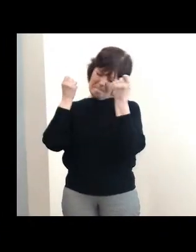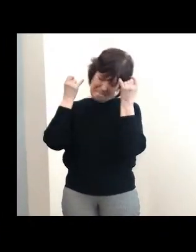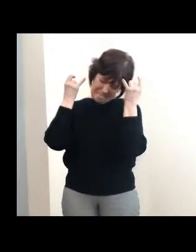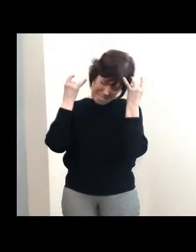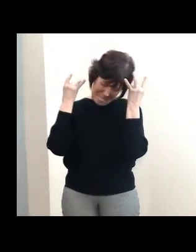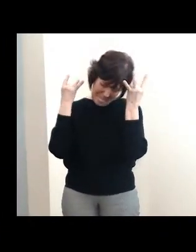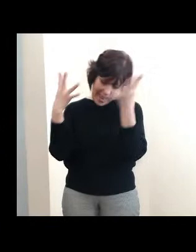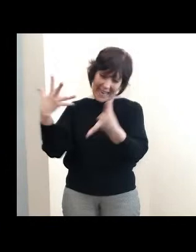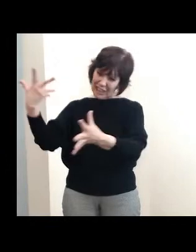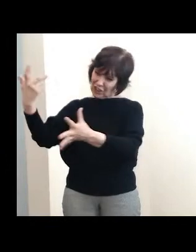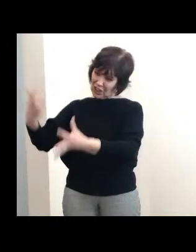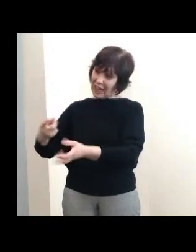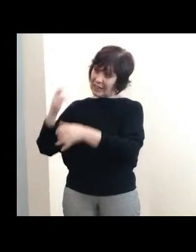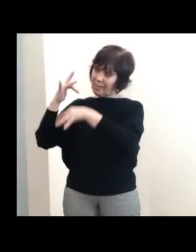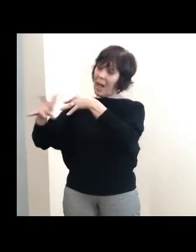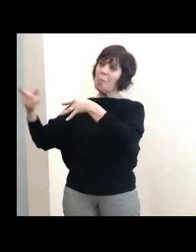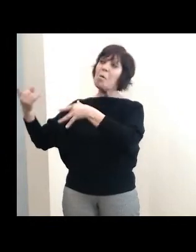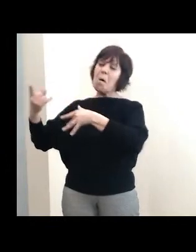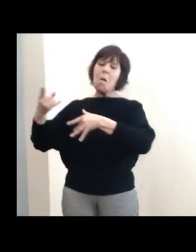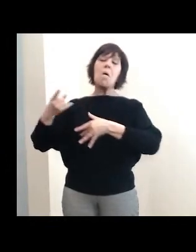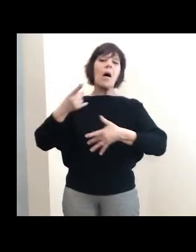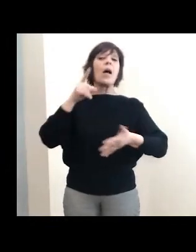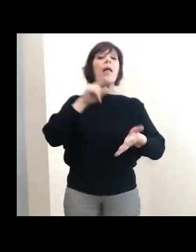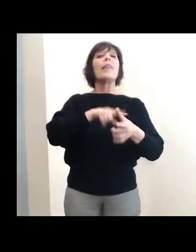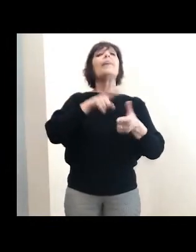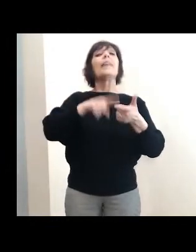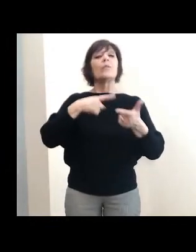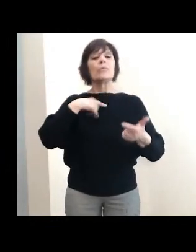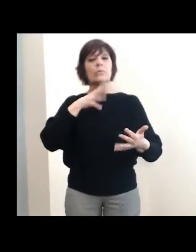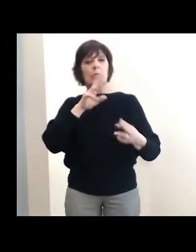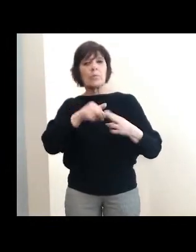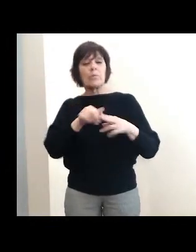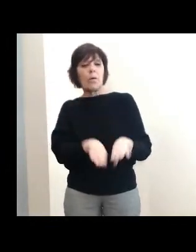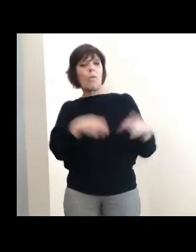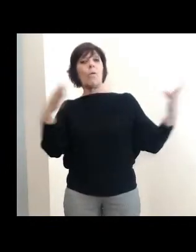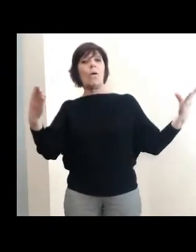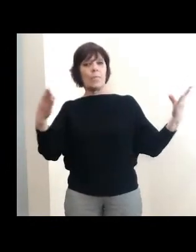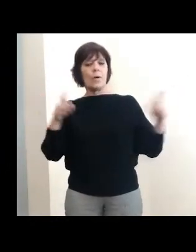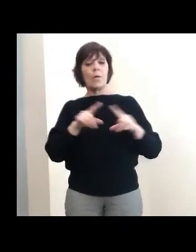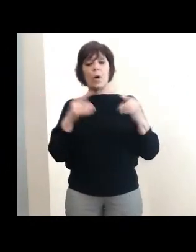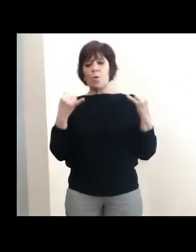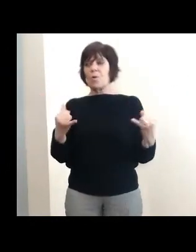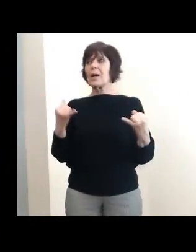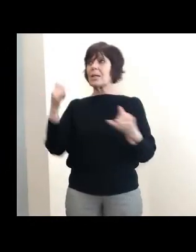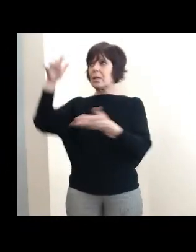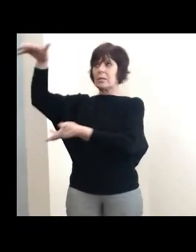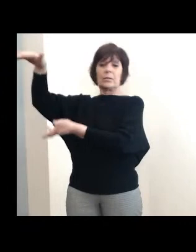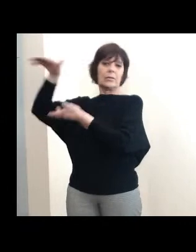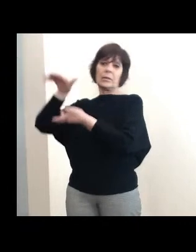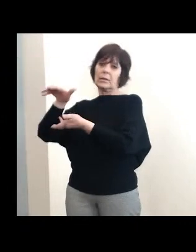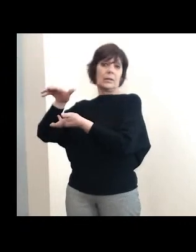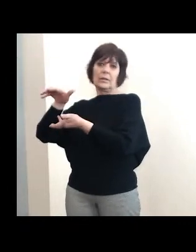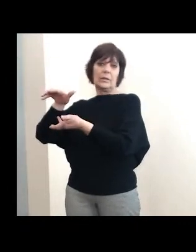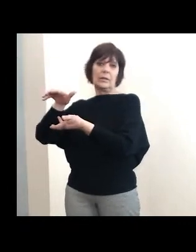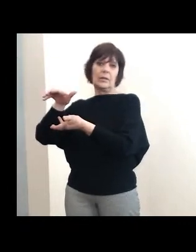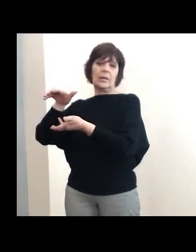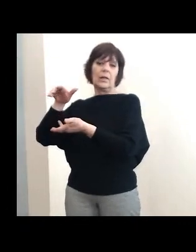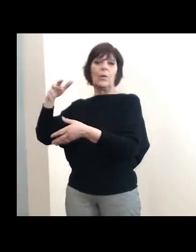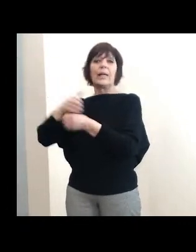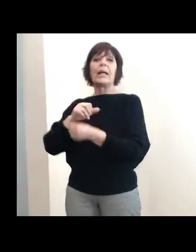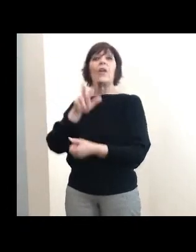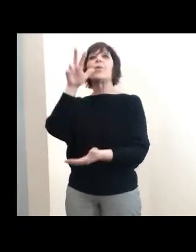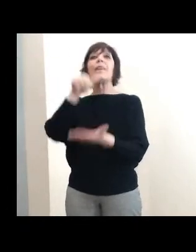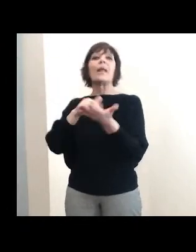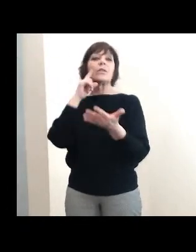3,000 or more a day. And I can tell you right now, when it comes to Erie County's allocation, we're getting like 3,000 for the